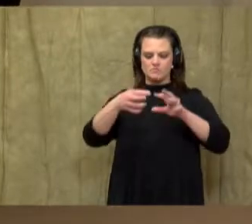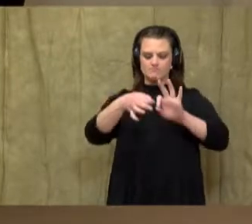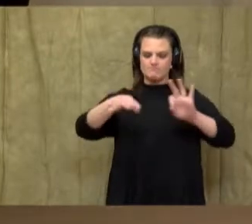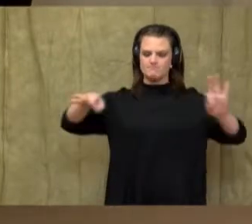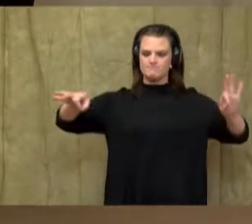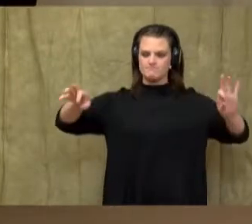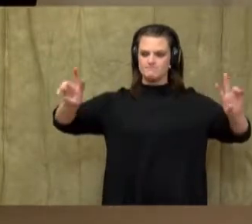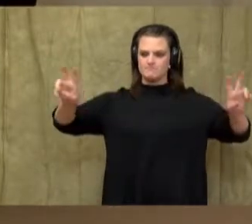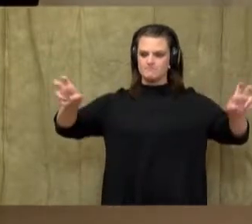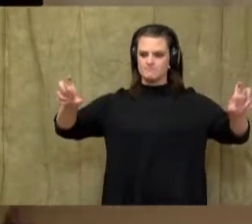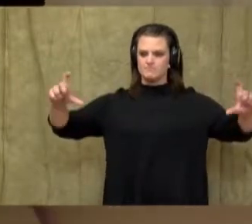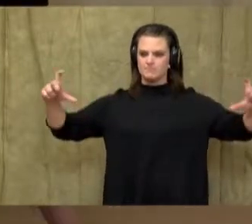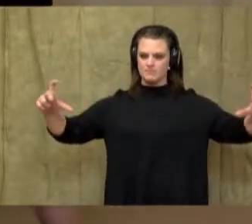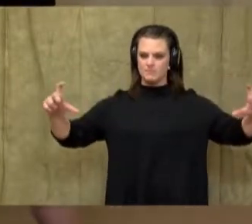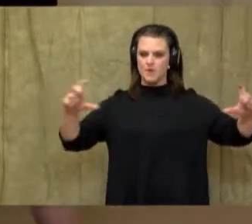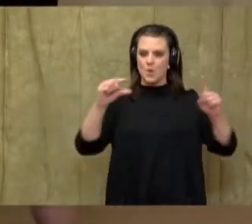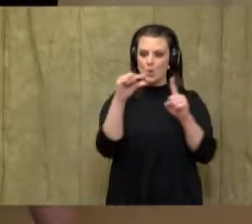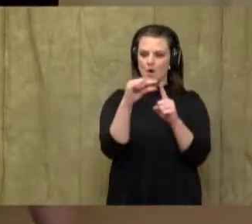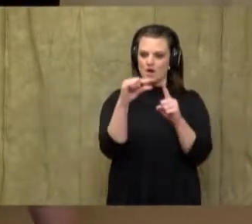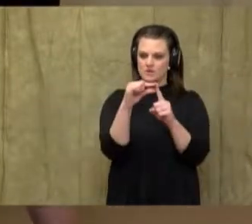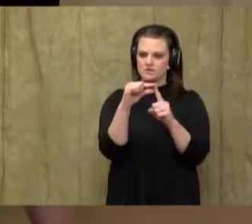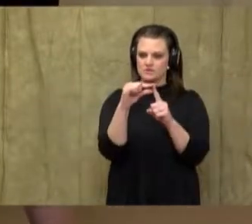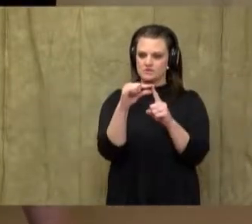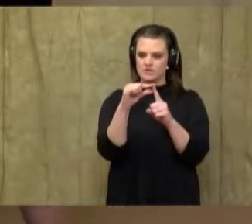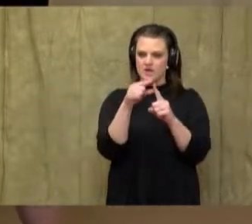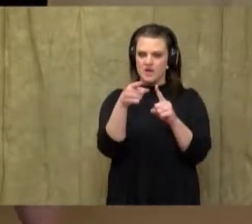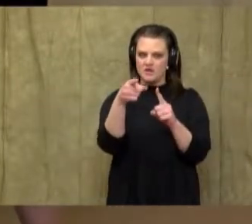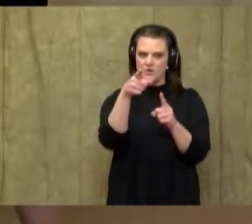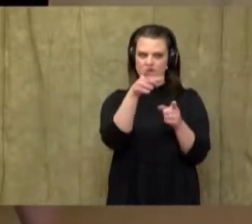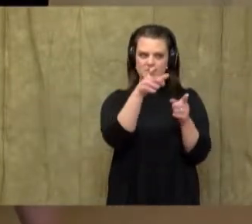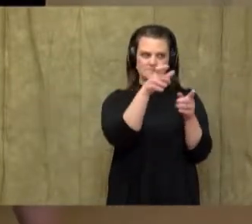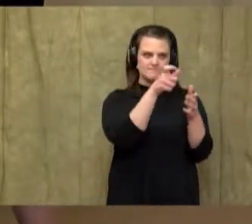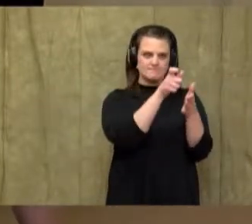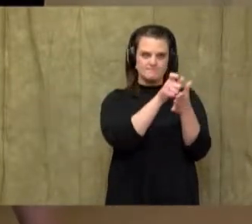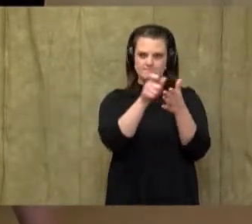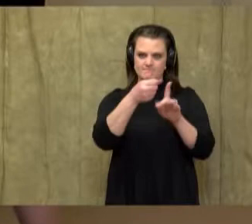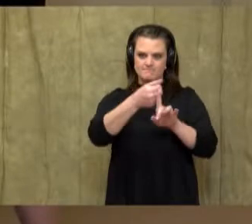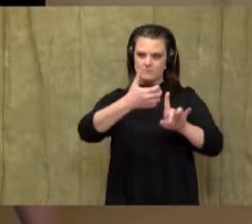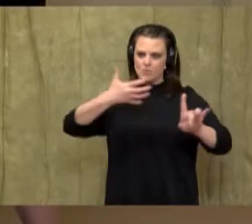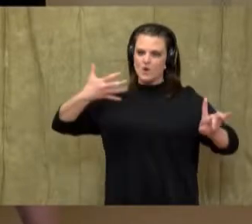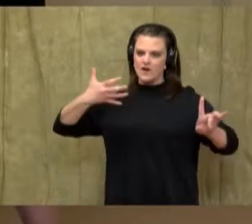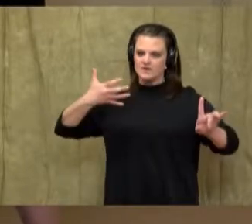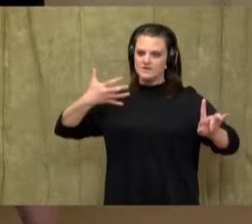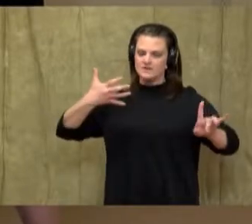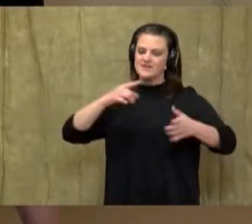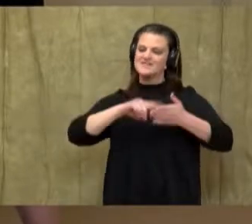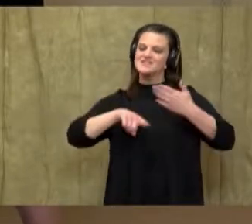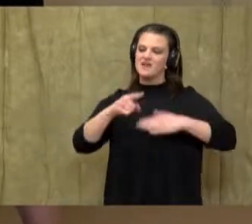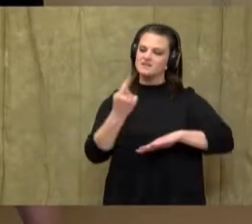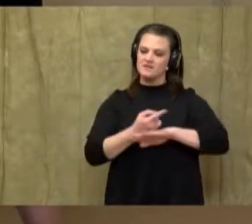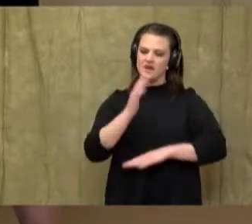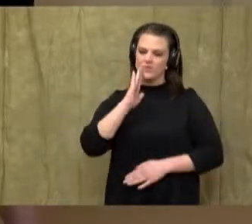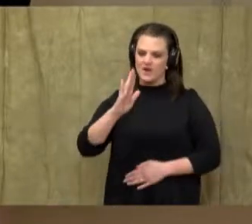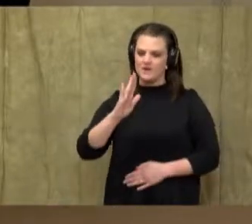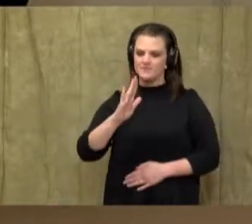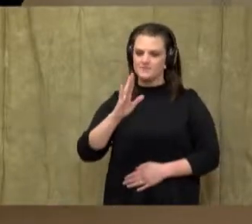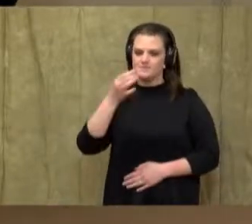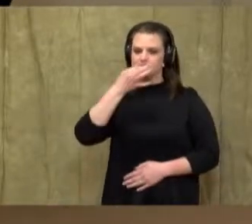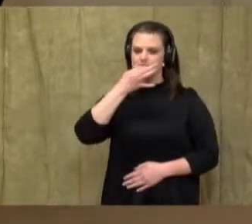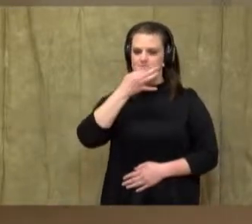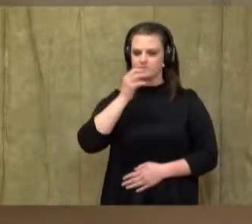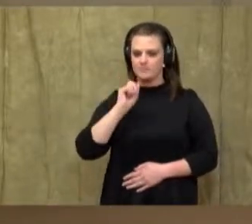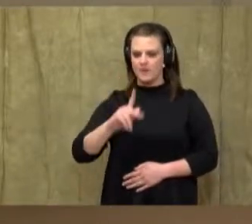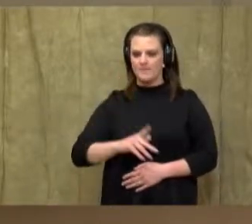expression of words and you were supposed to write that out to see if we could check it today. So we're going to do that in just a moment.